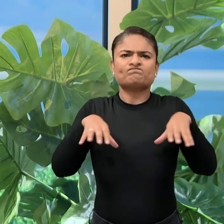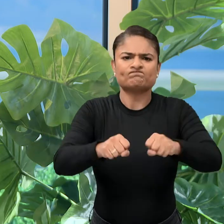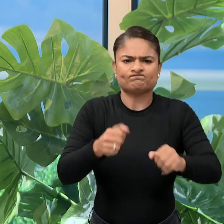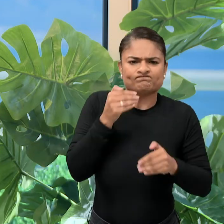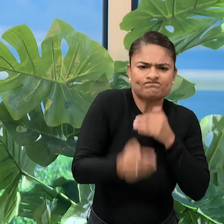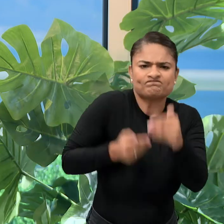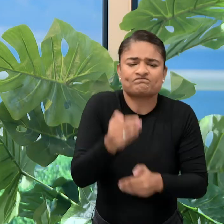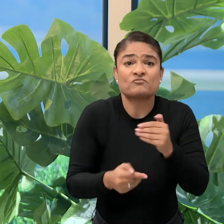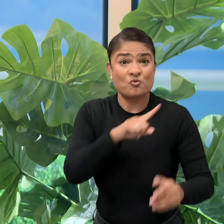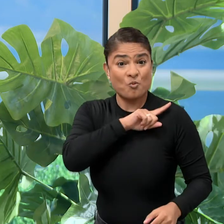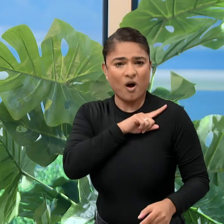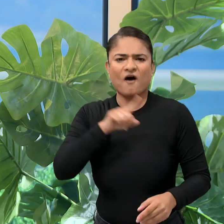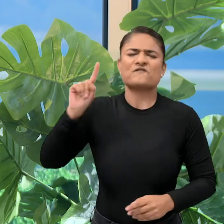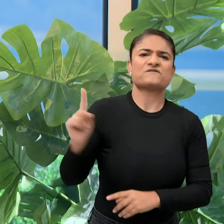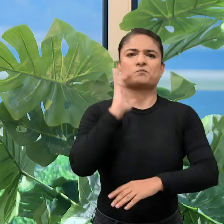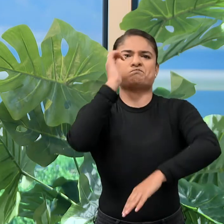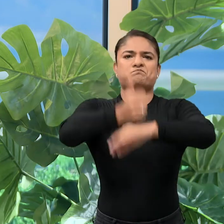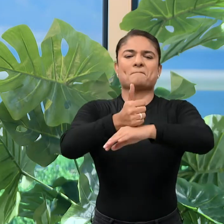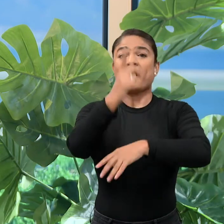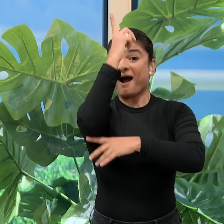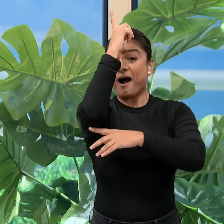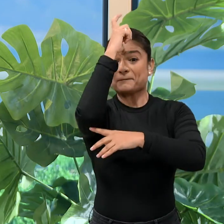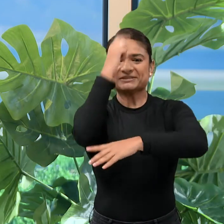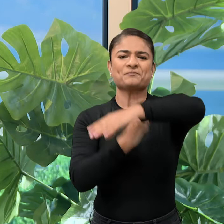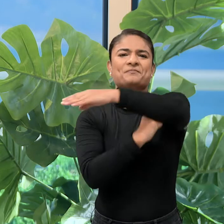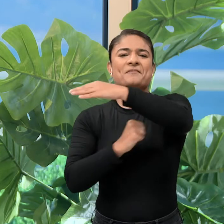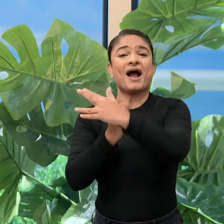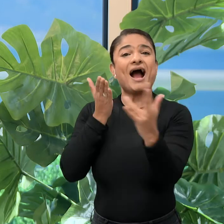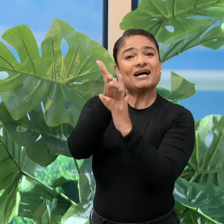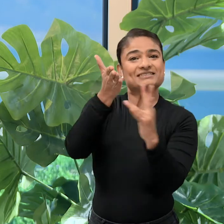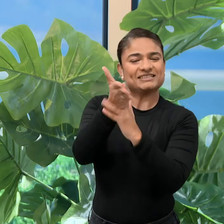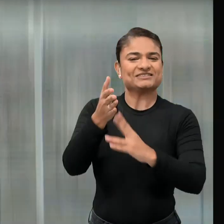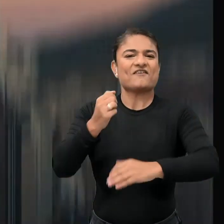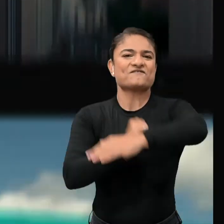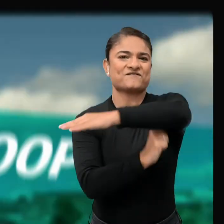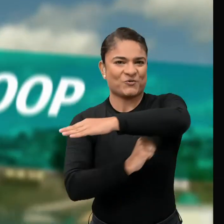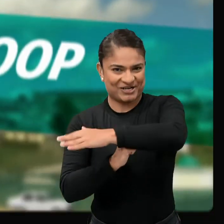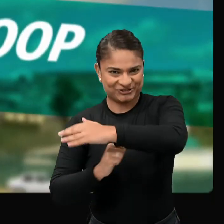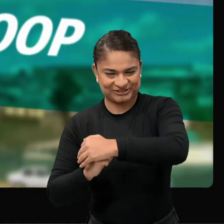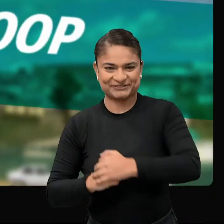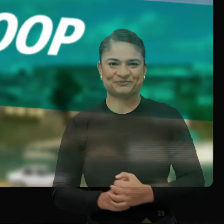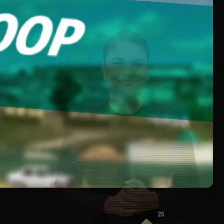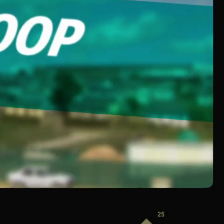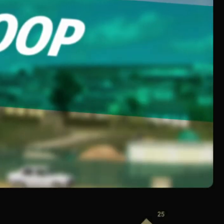a strong mental attitude to become the founder of Albinism for Access Foundation.